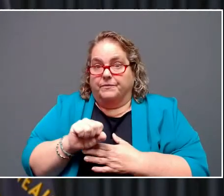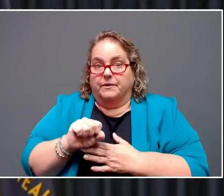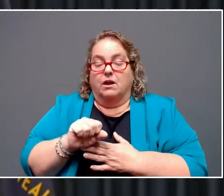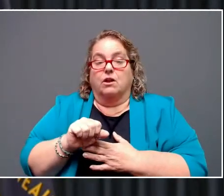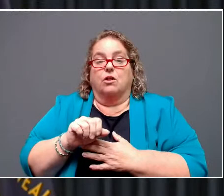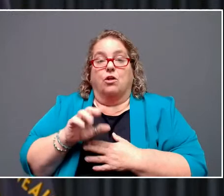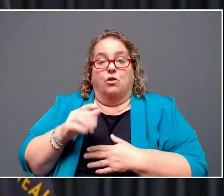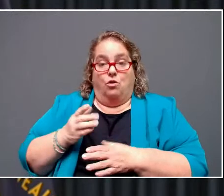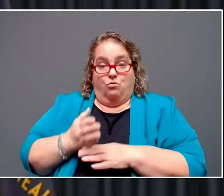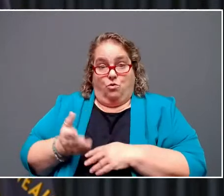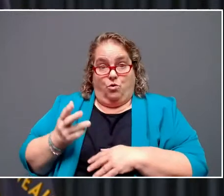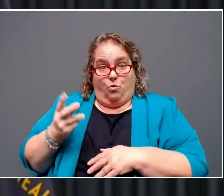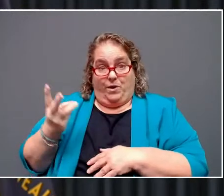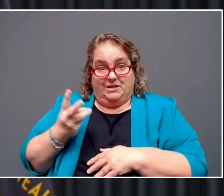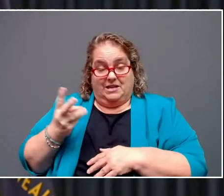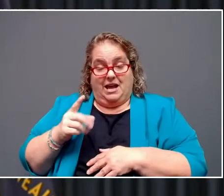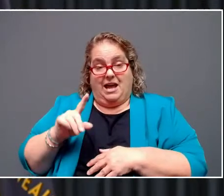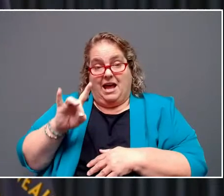11,863 loads. That's